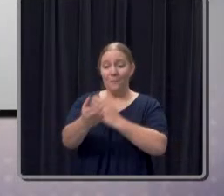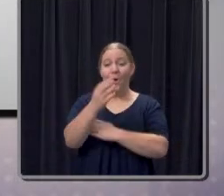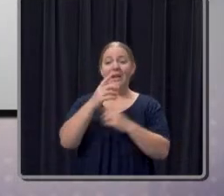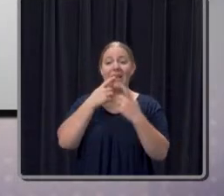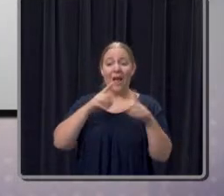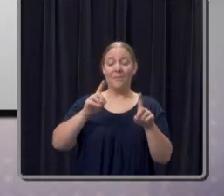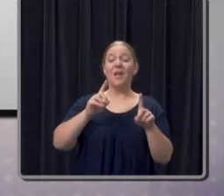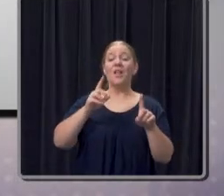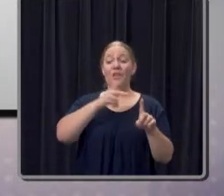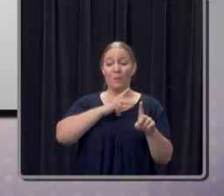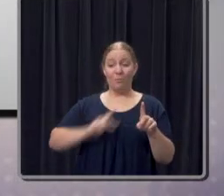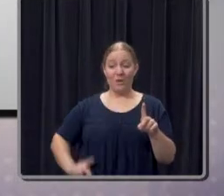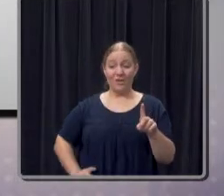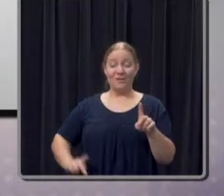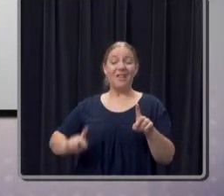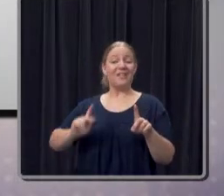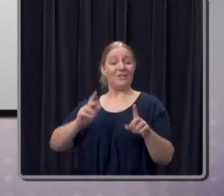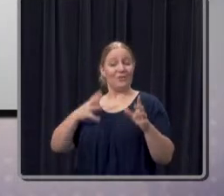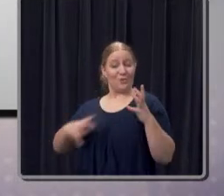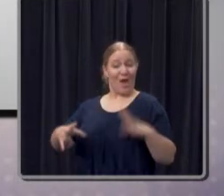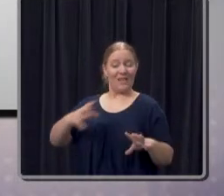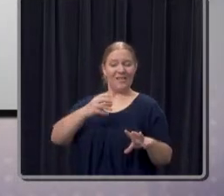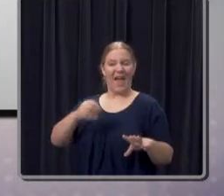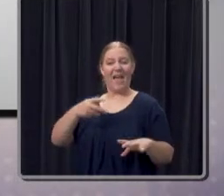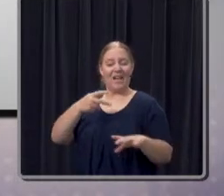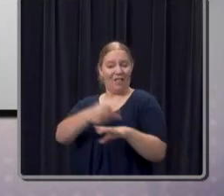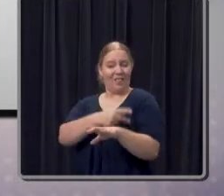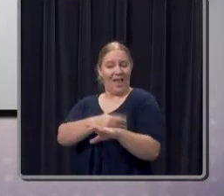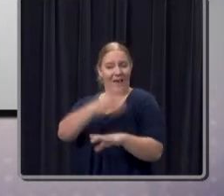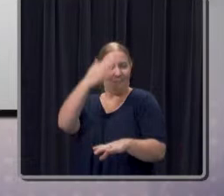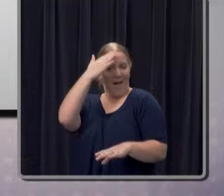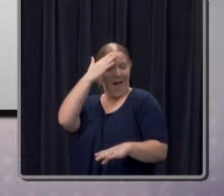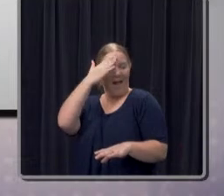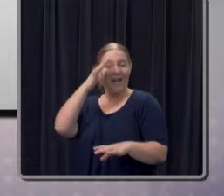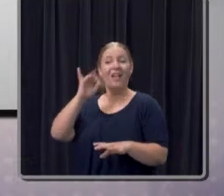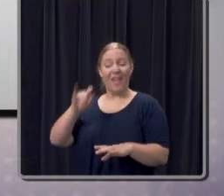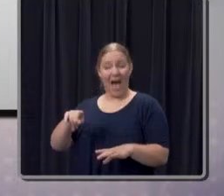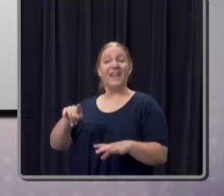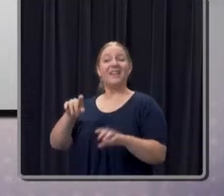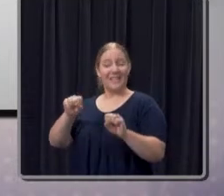princess dress and a lamb hat. That has quickly become the fan favorite.